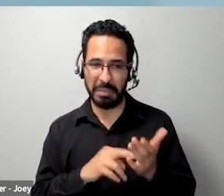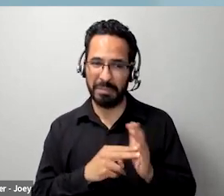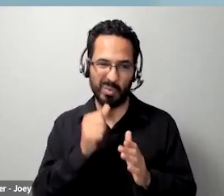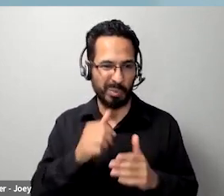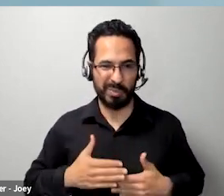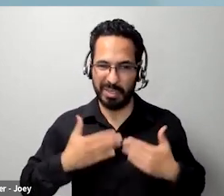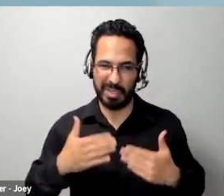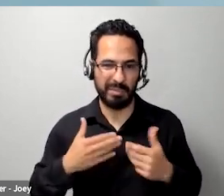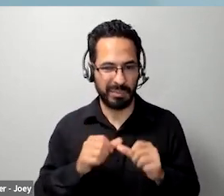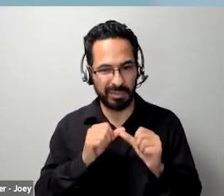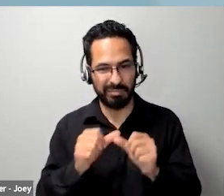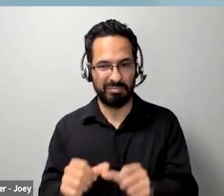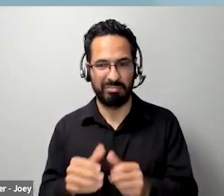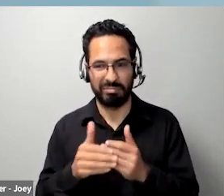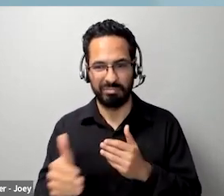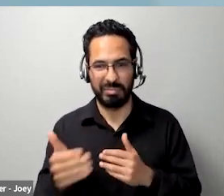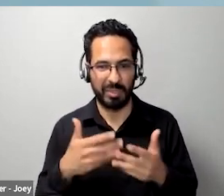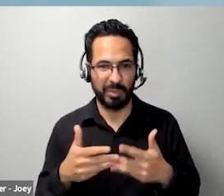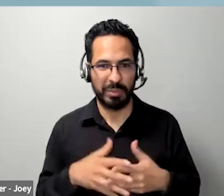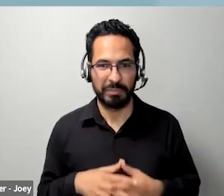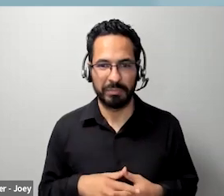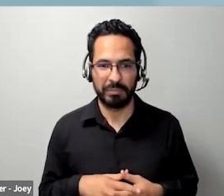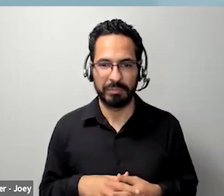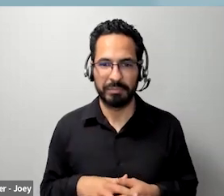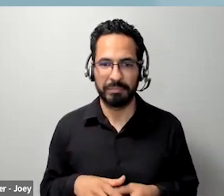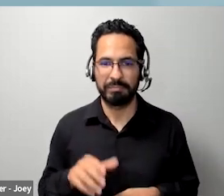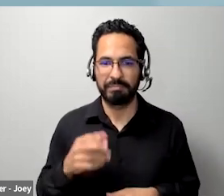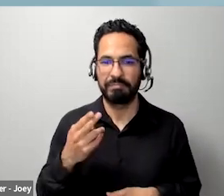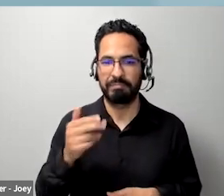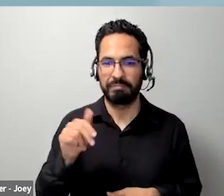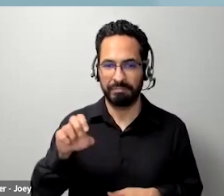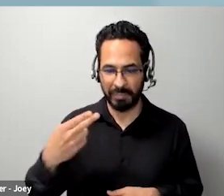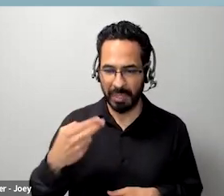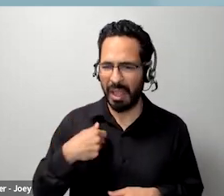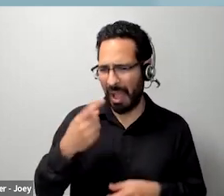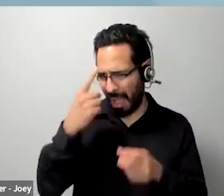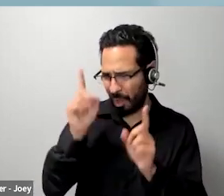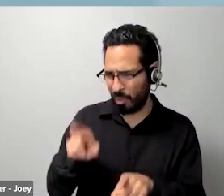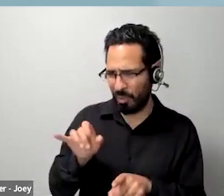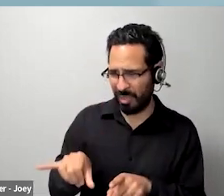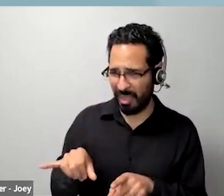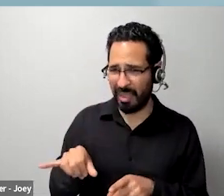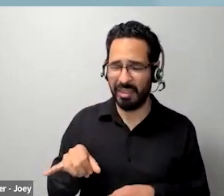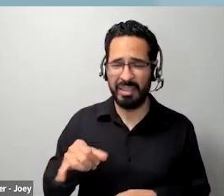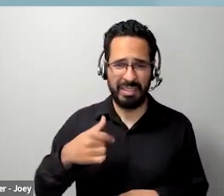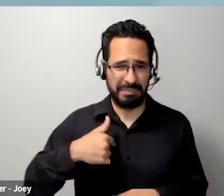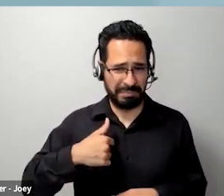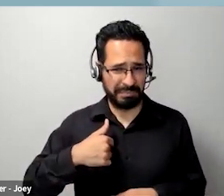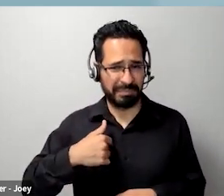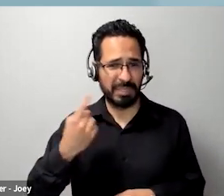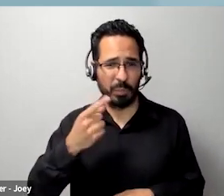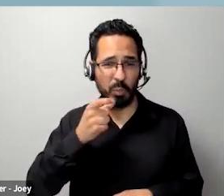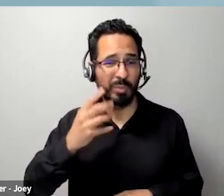anyway. Yeah, I completely agree with that. And as somebody who has in the past